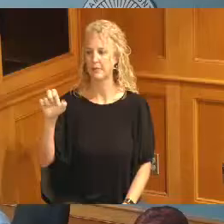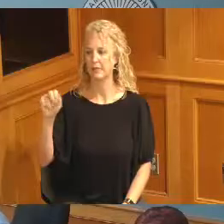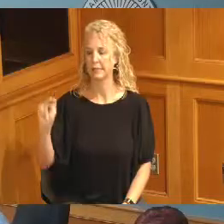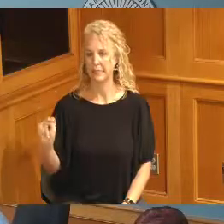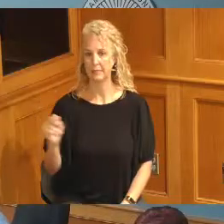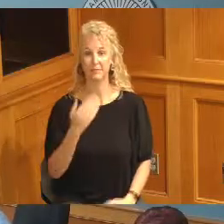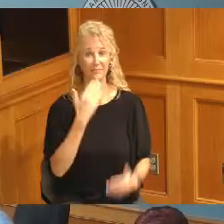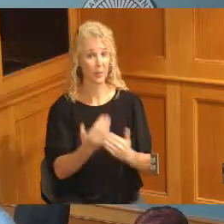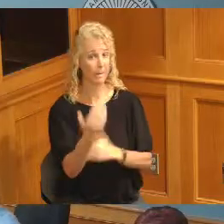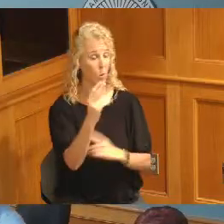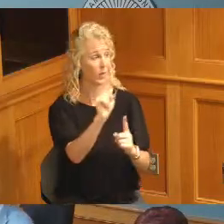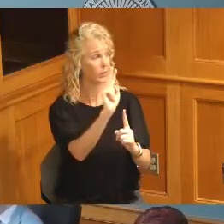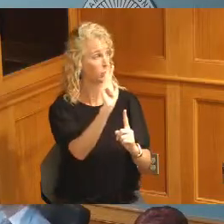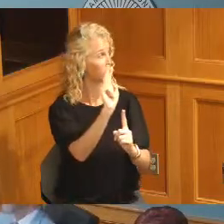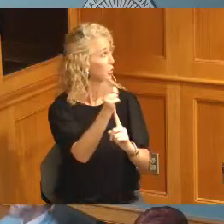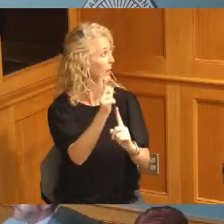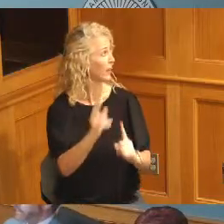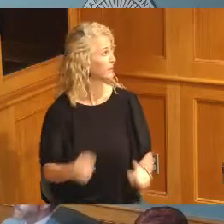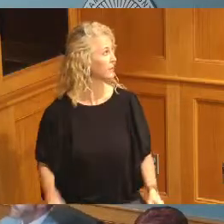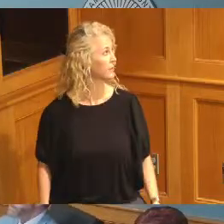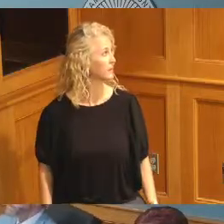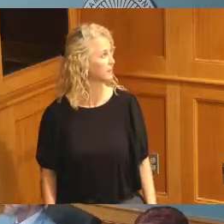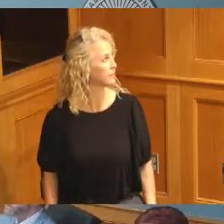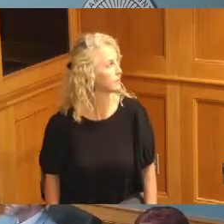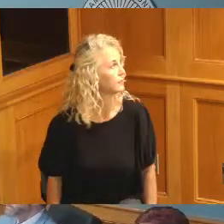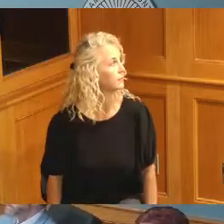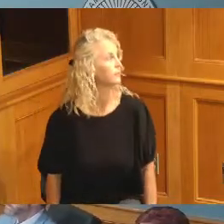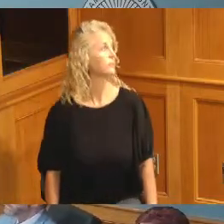Good morning. You've got the pleasure of the floor for 2 minutes.